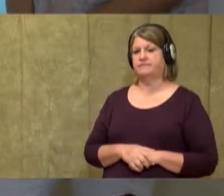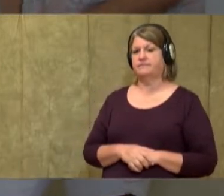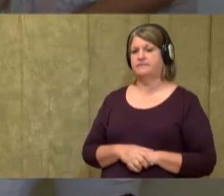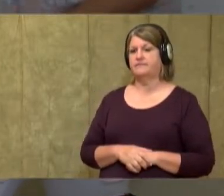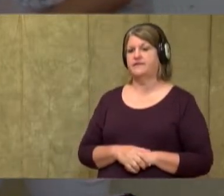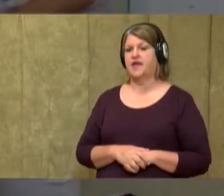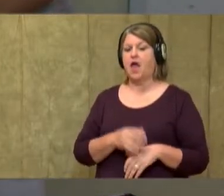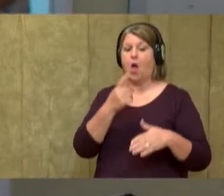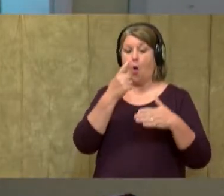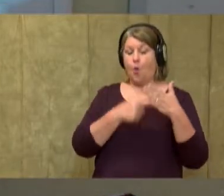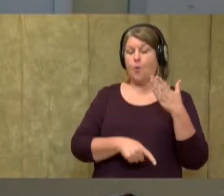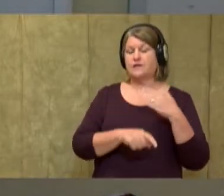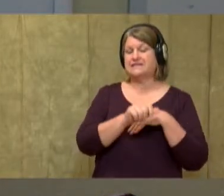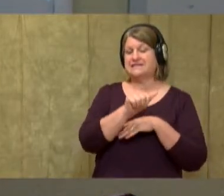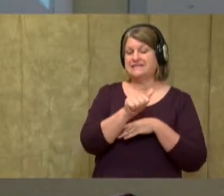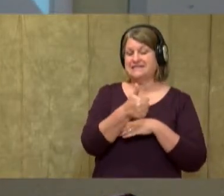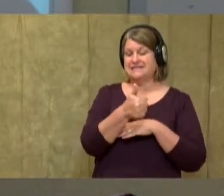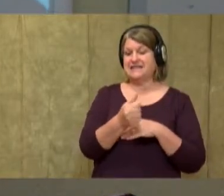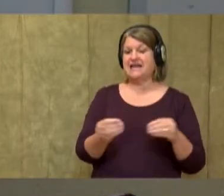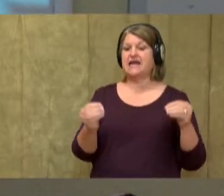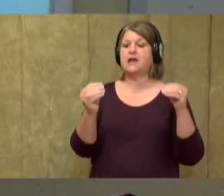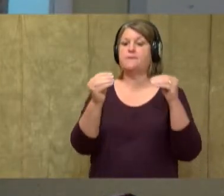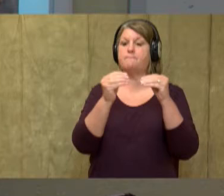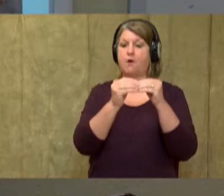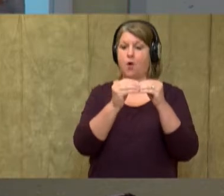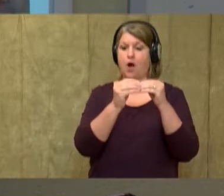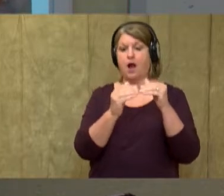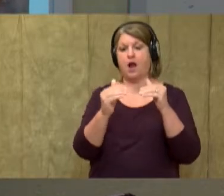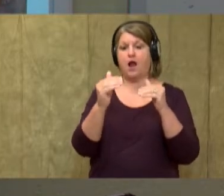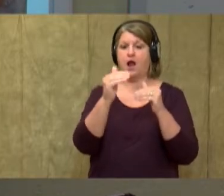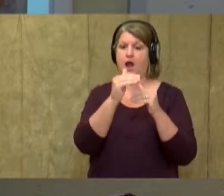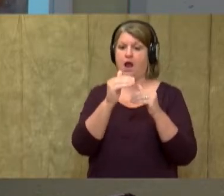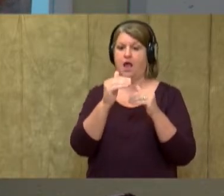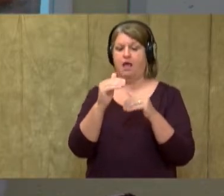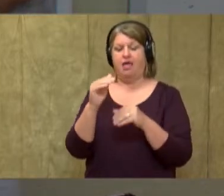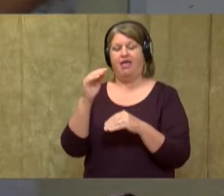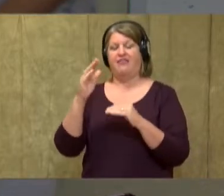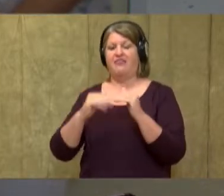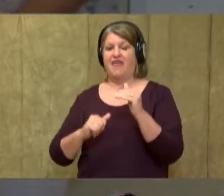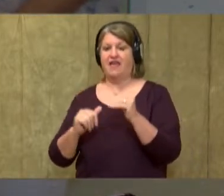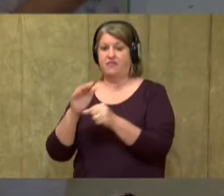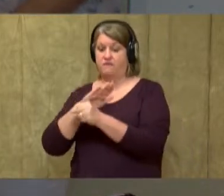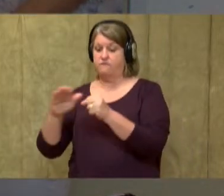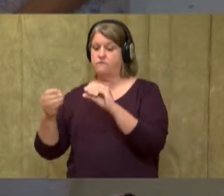What is 10 more than our whole number 45?